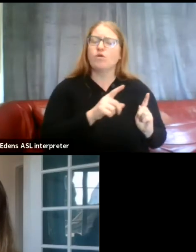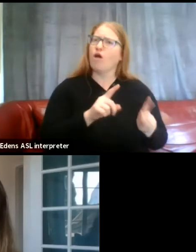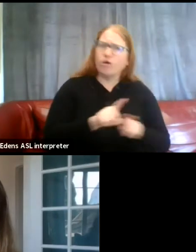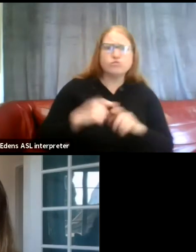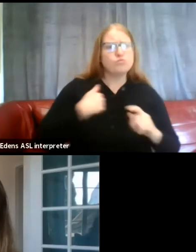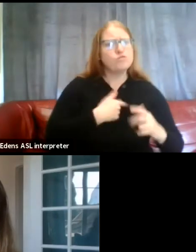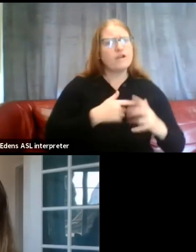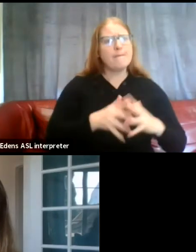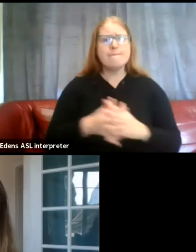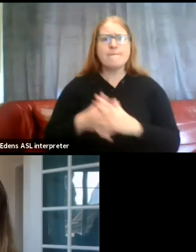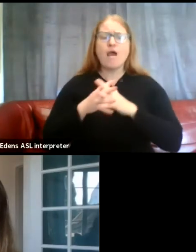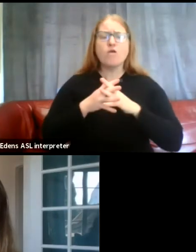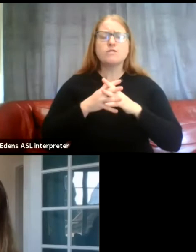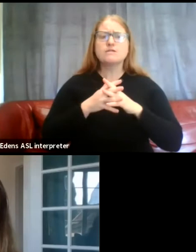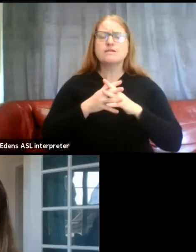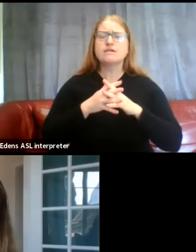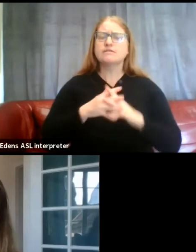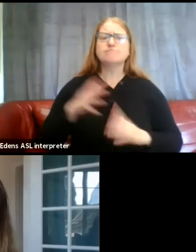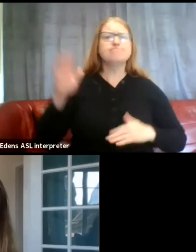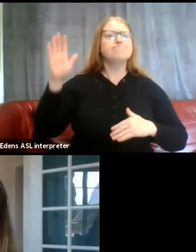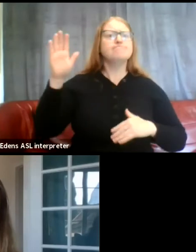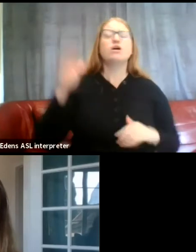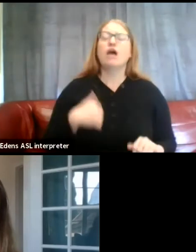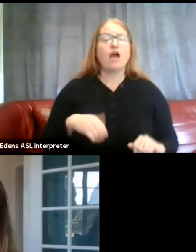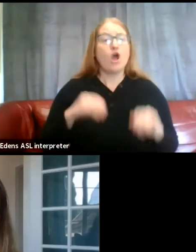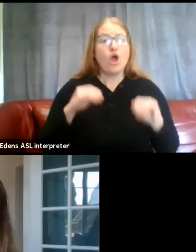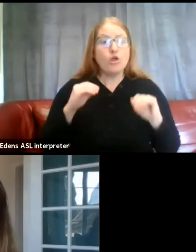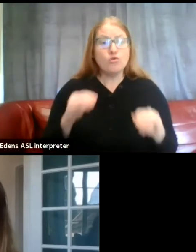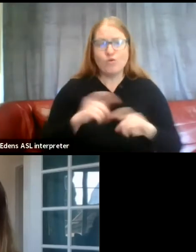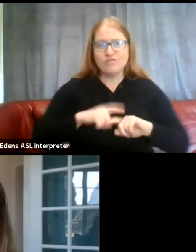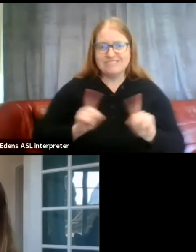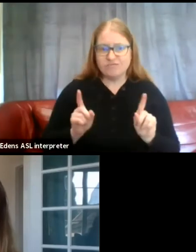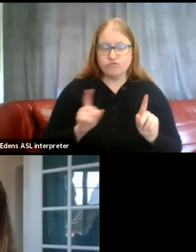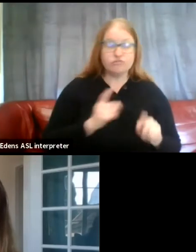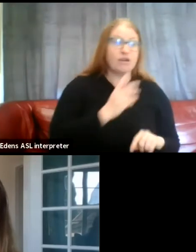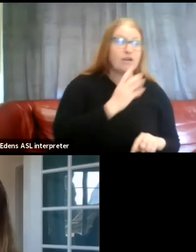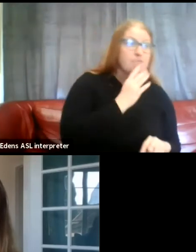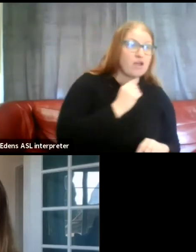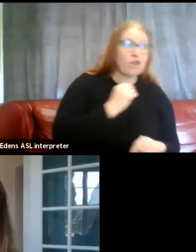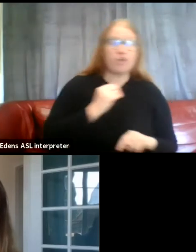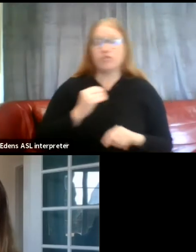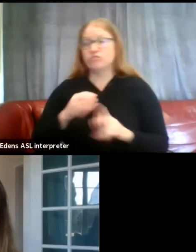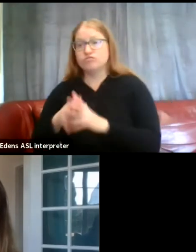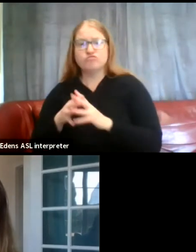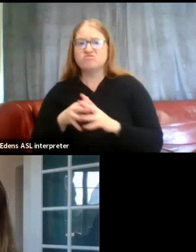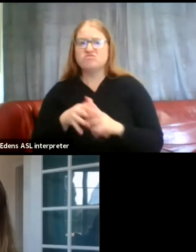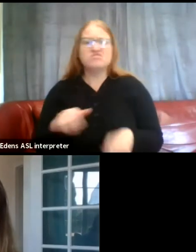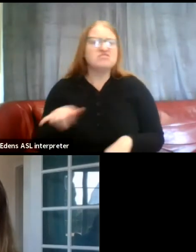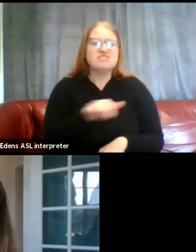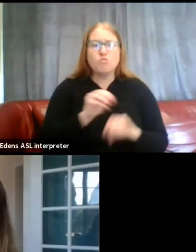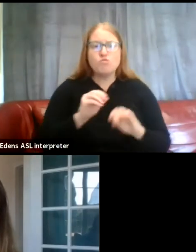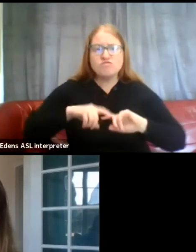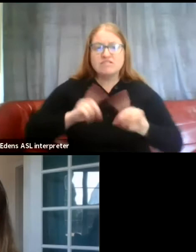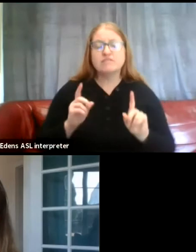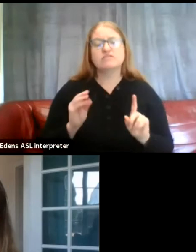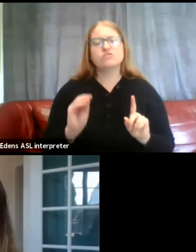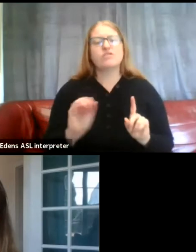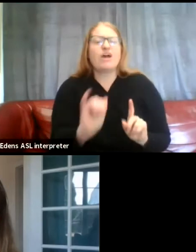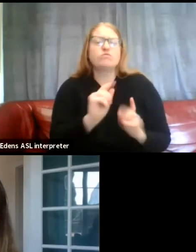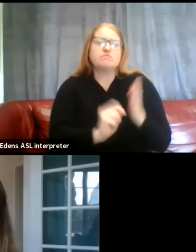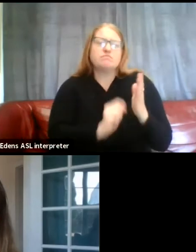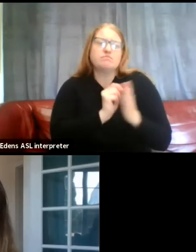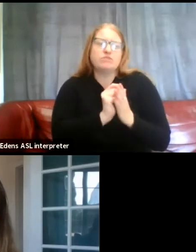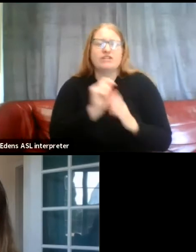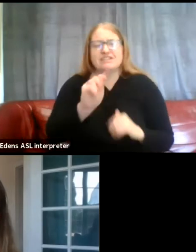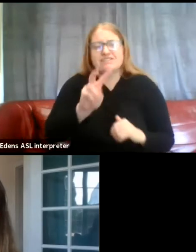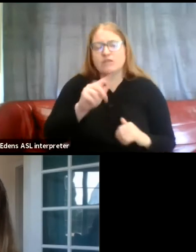American, and there was no line between being Jewish and being American. And it was a really valuable show in that way. And she was important. I mean, this is a period in television where it wasn't like you were going to have an